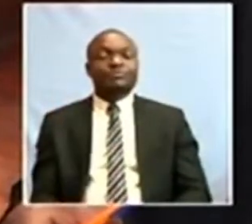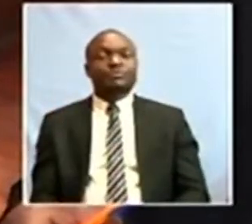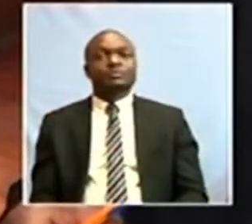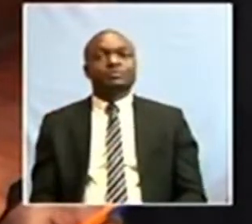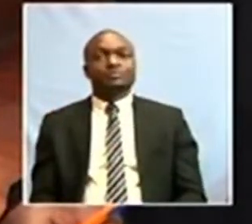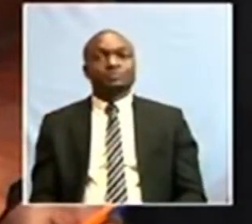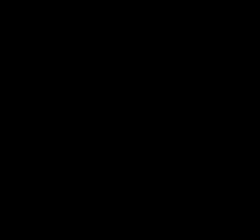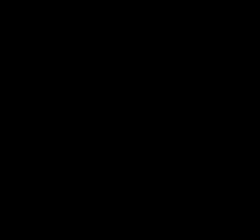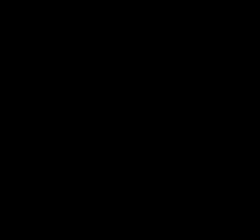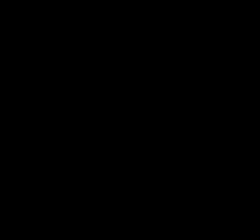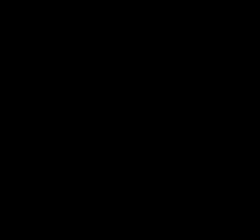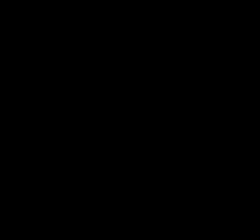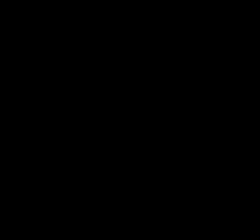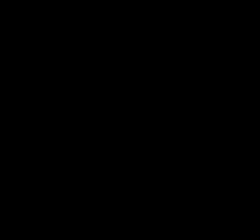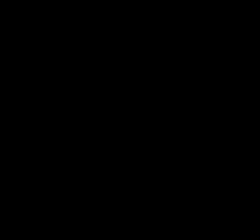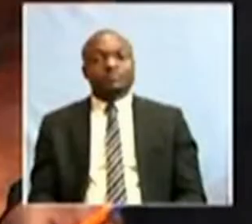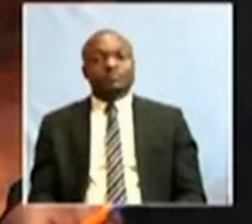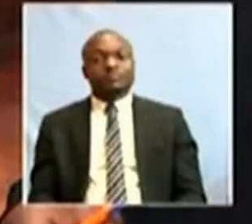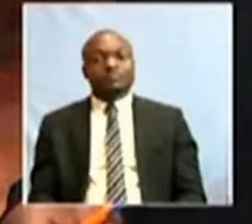Can you read